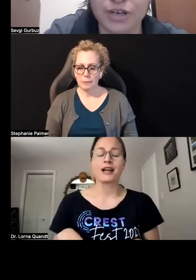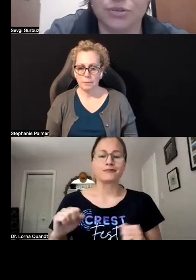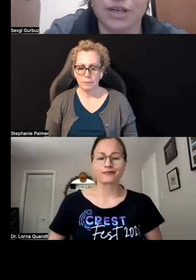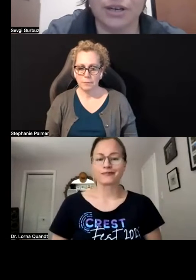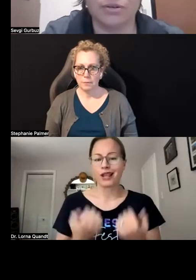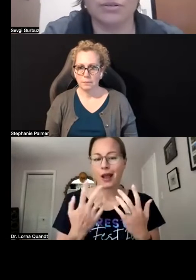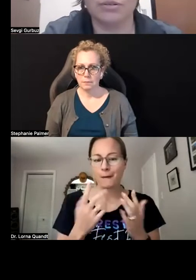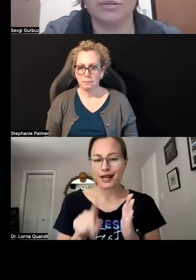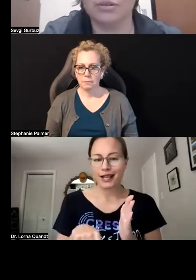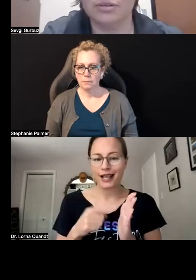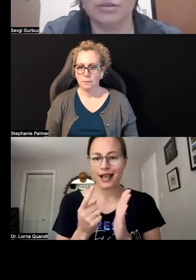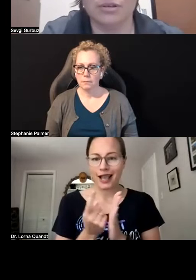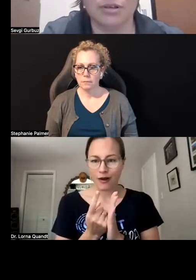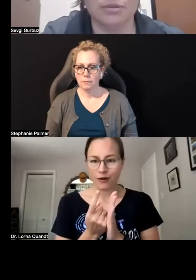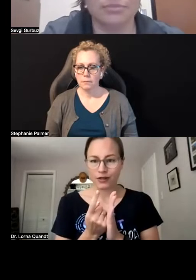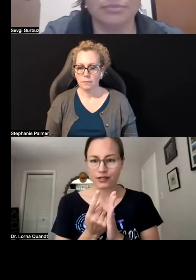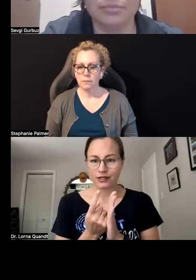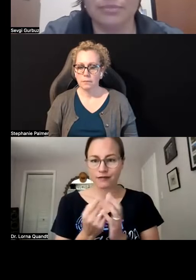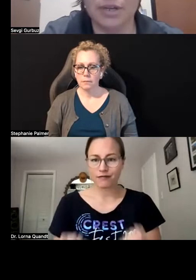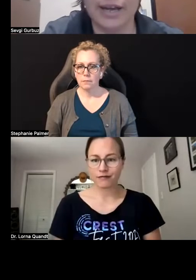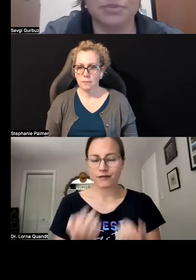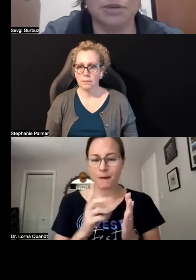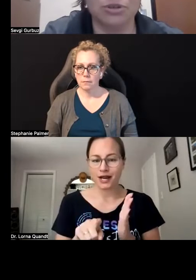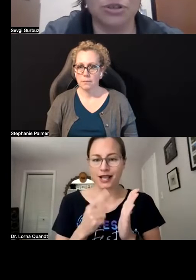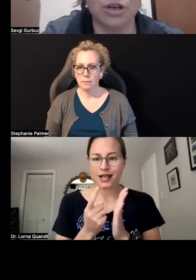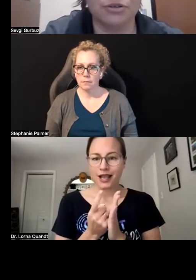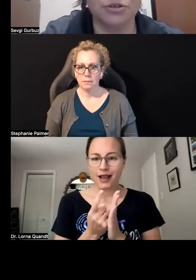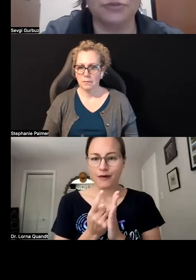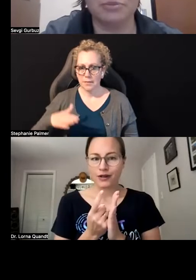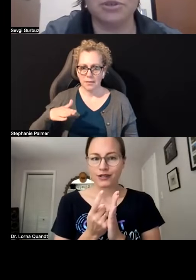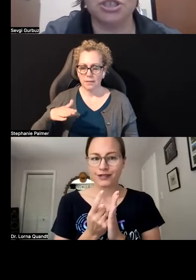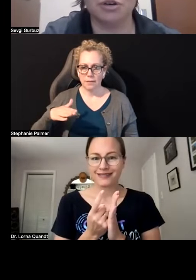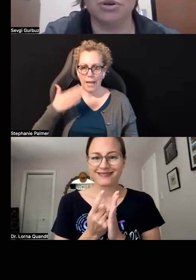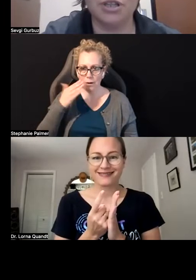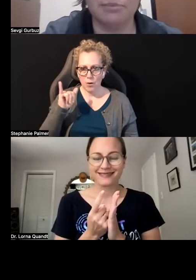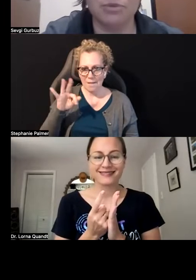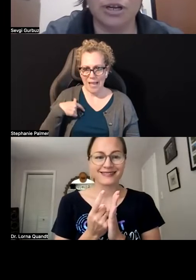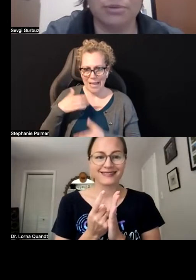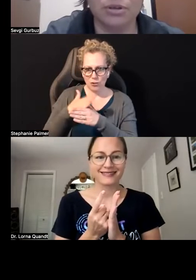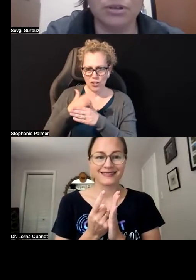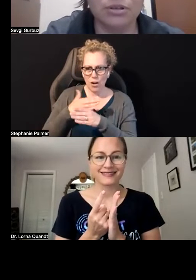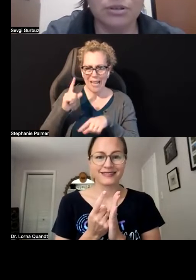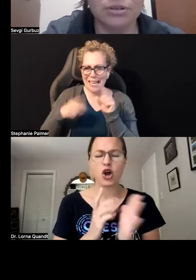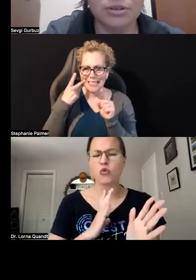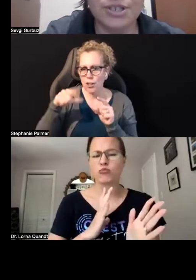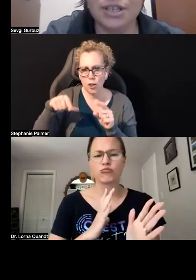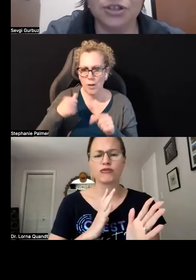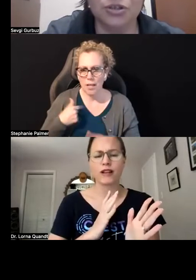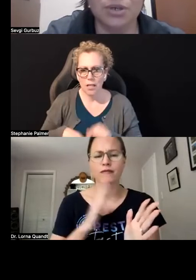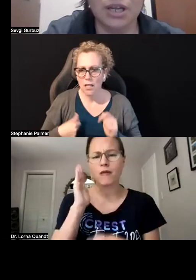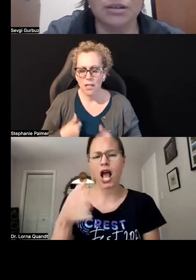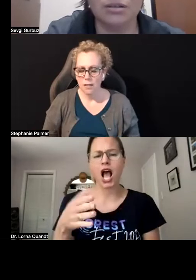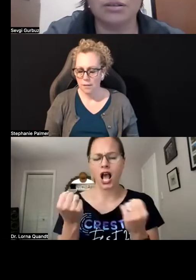Let me try to do that now. I haven't been able to, I don't know if I'm in share mode that I'm not able to see